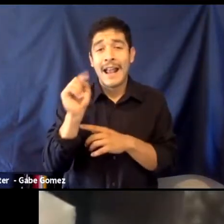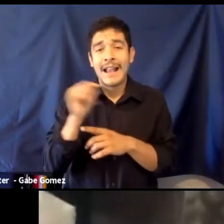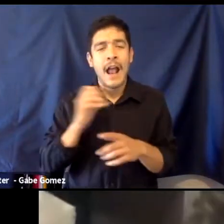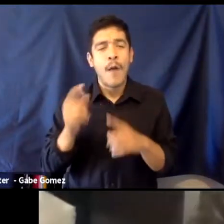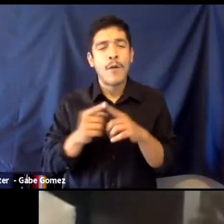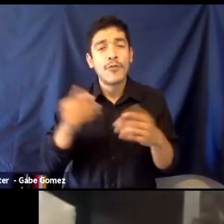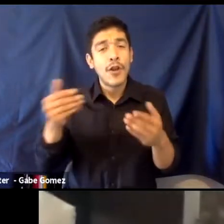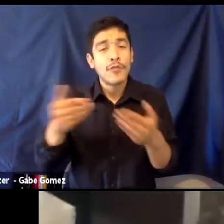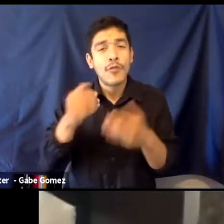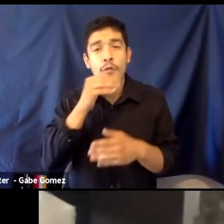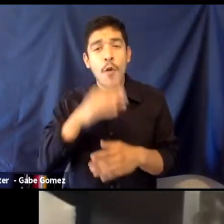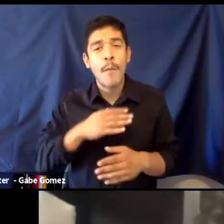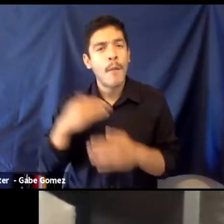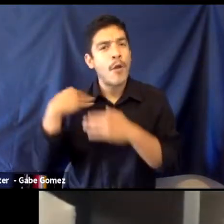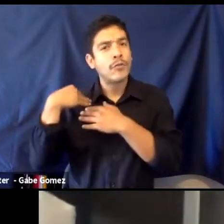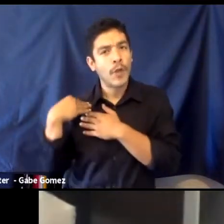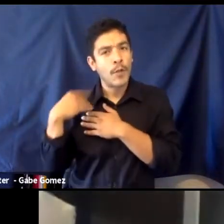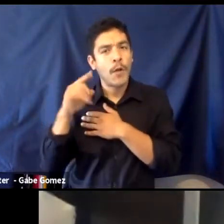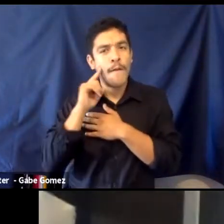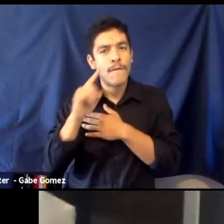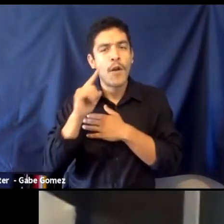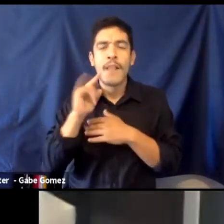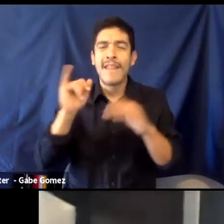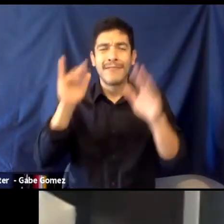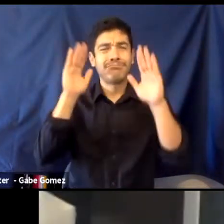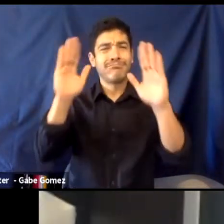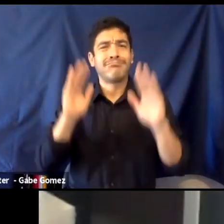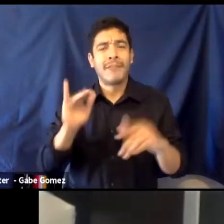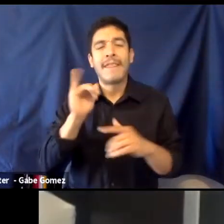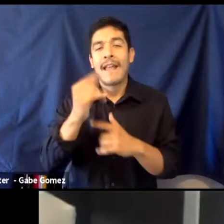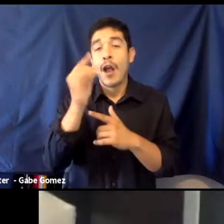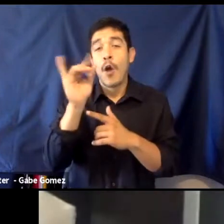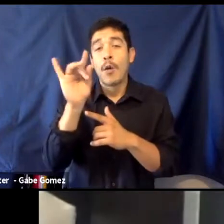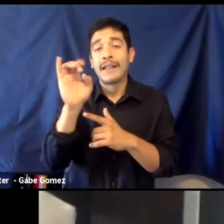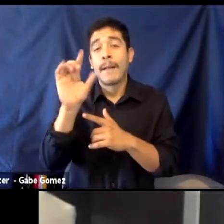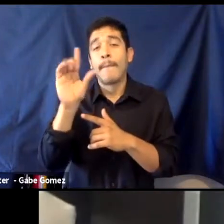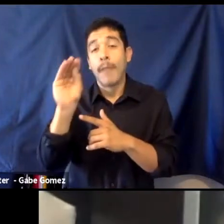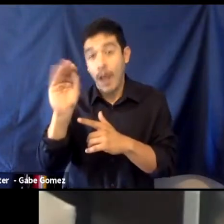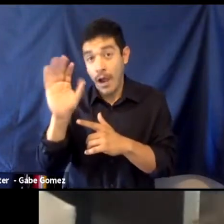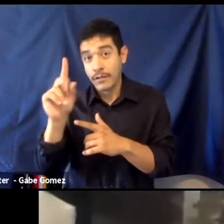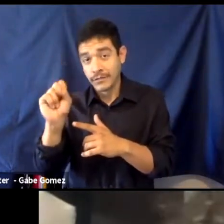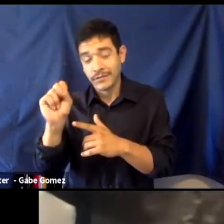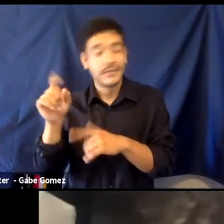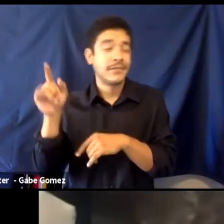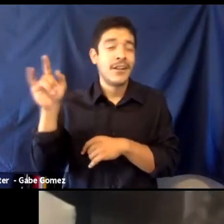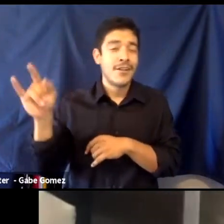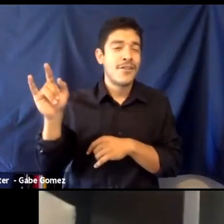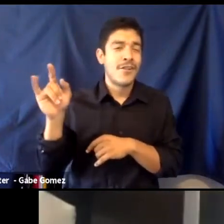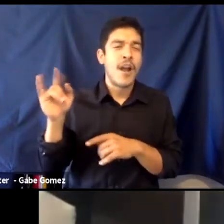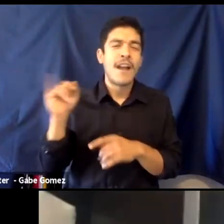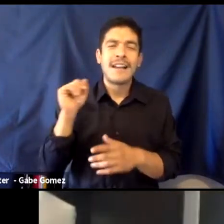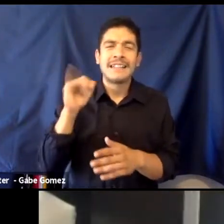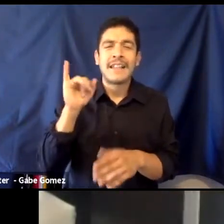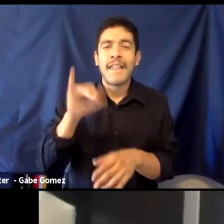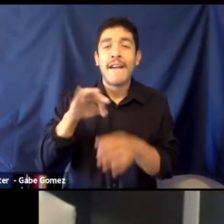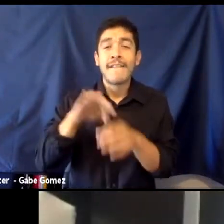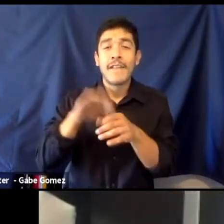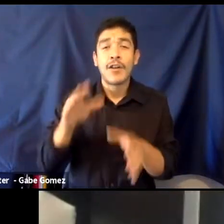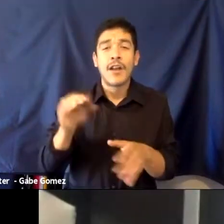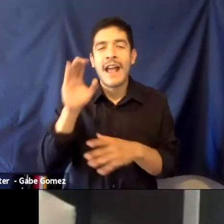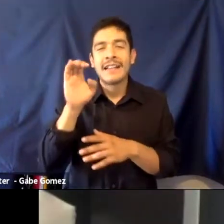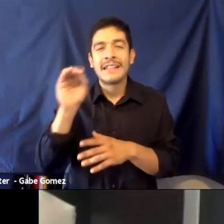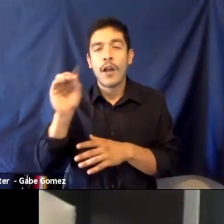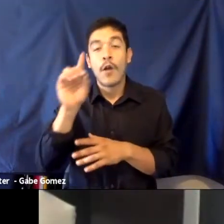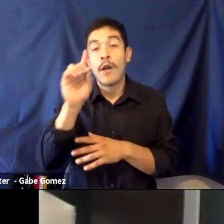the woman responsible for the awesomeness that is GoldieBlox. Here to say a few words is the founder and CEO, Debbie